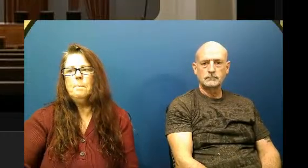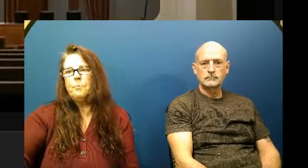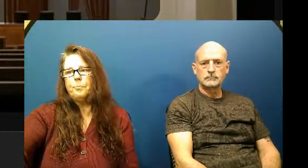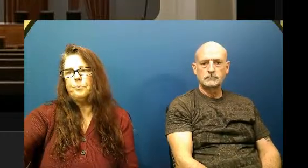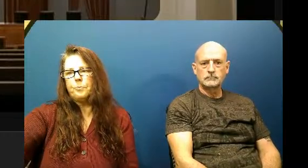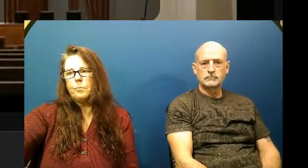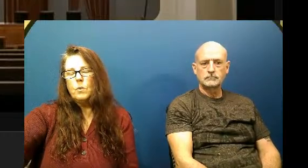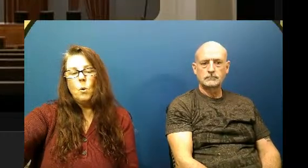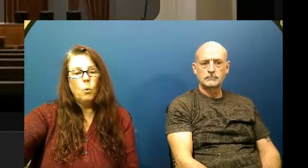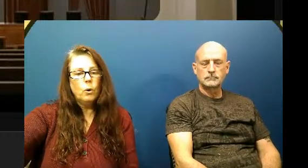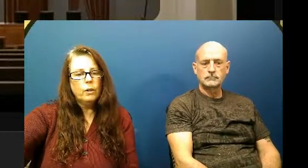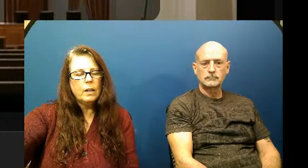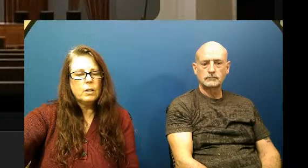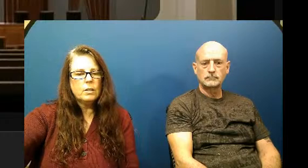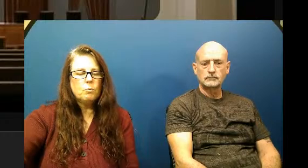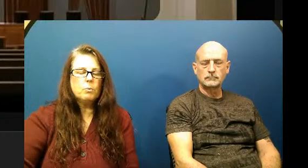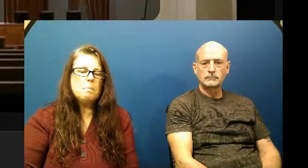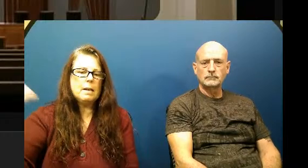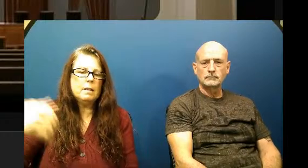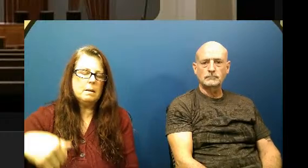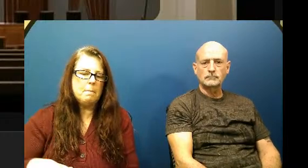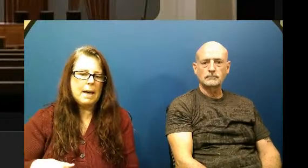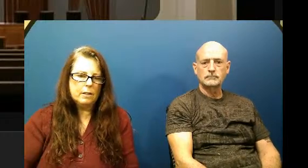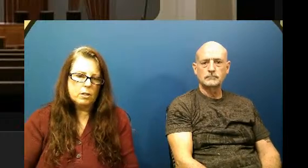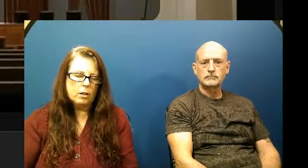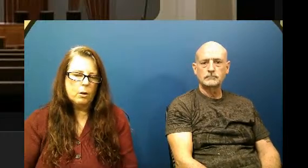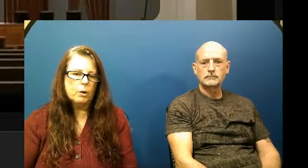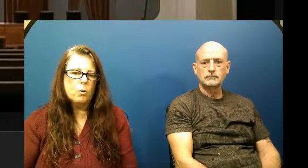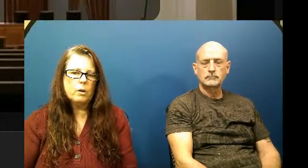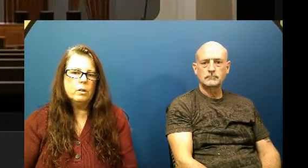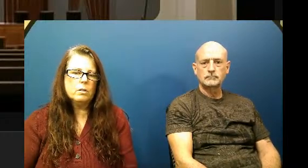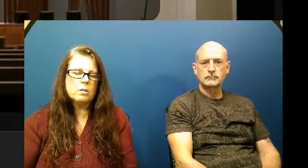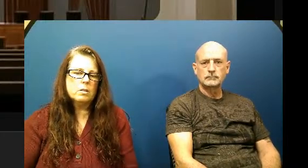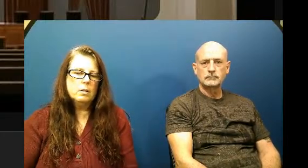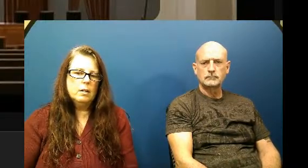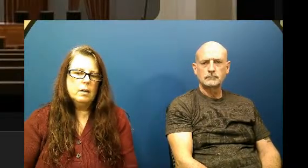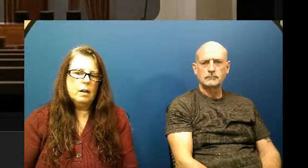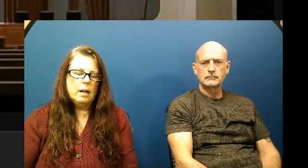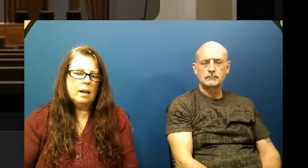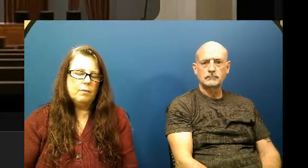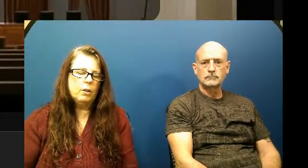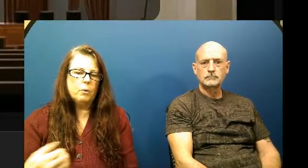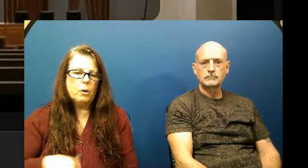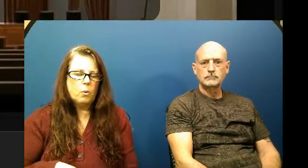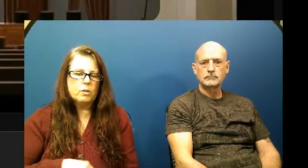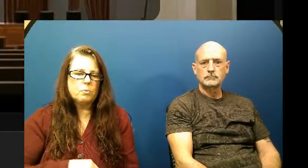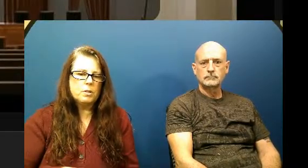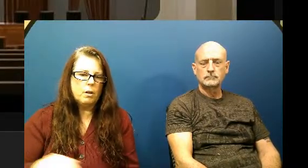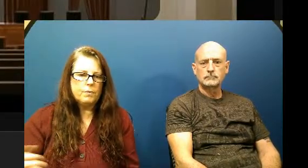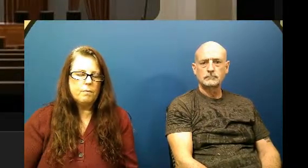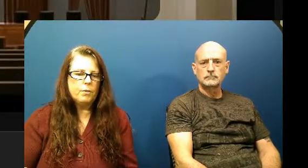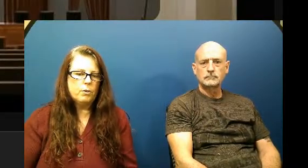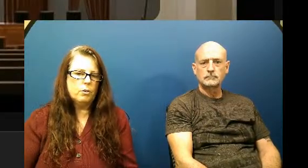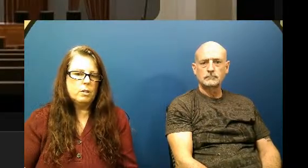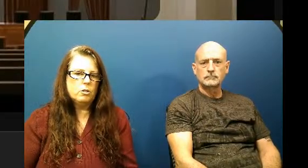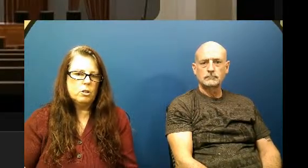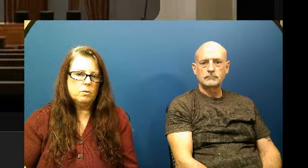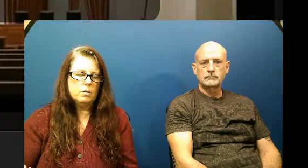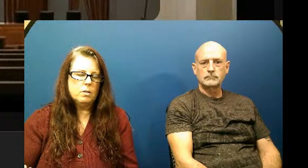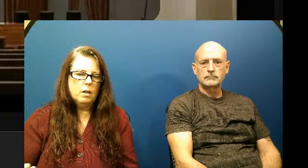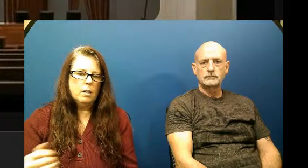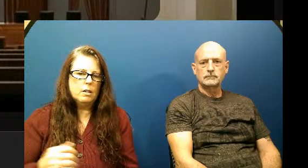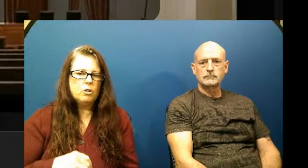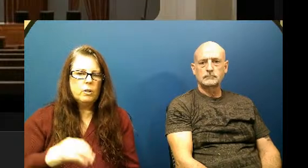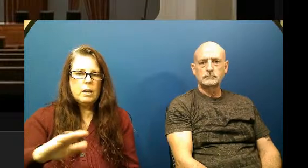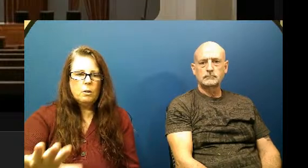okay? Or they could remand it back to the lower courts and have the lower courts resolve some further